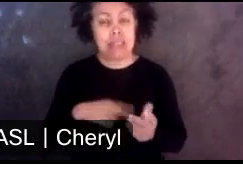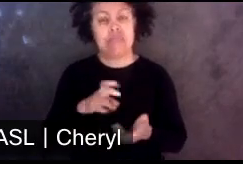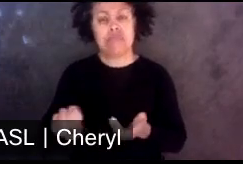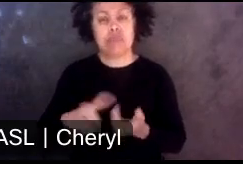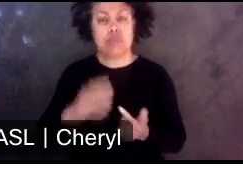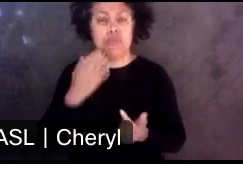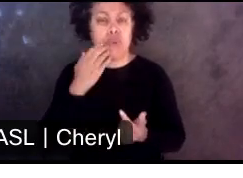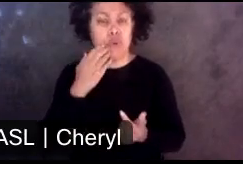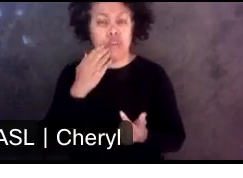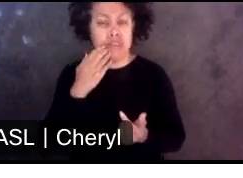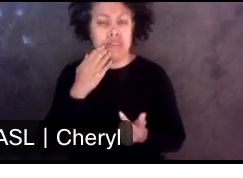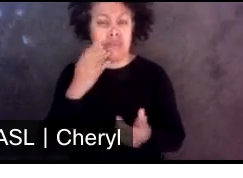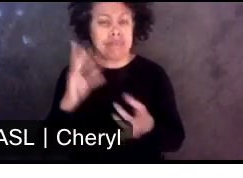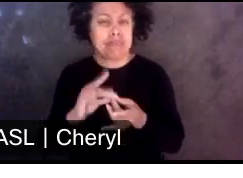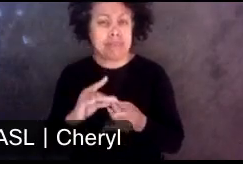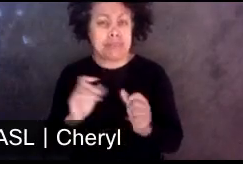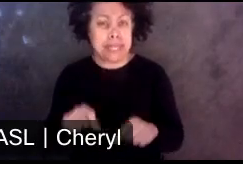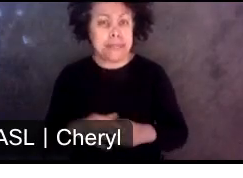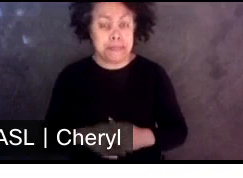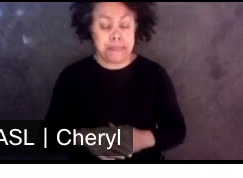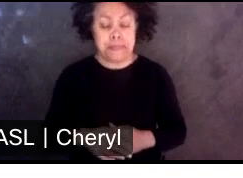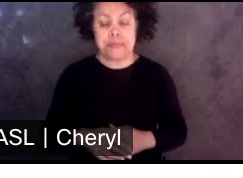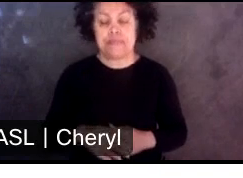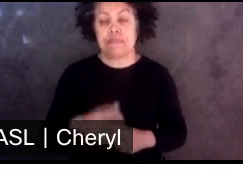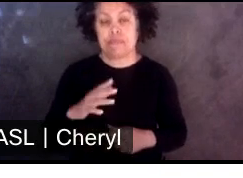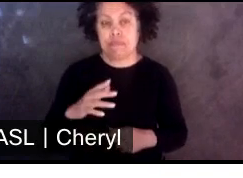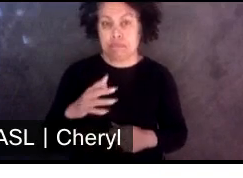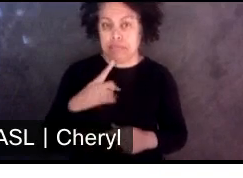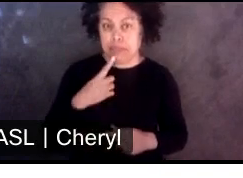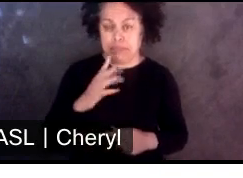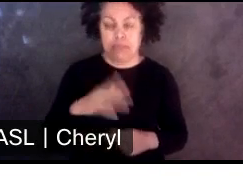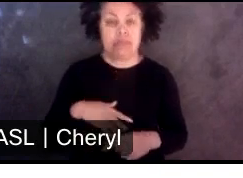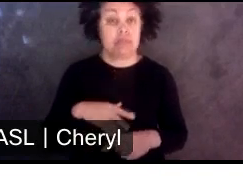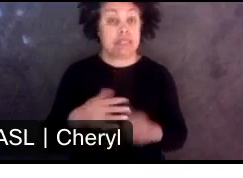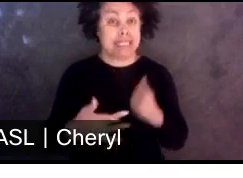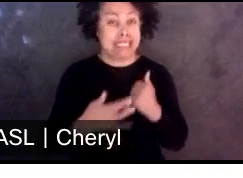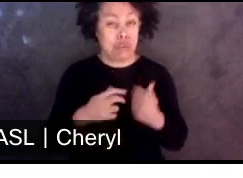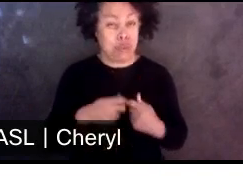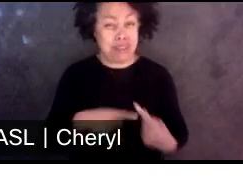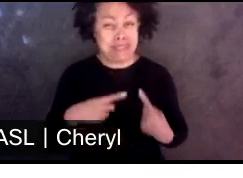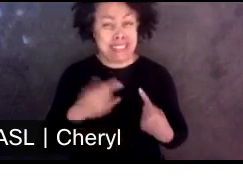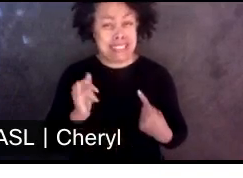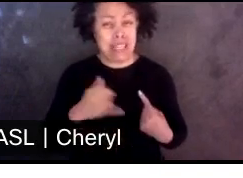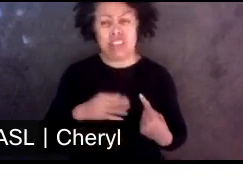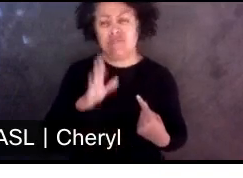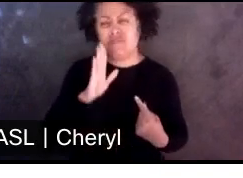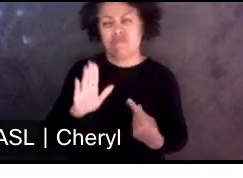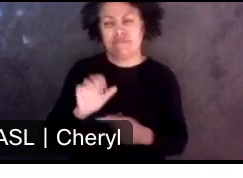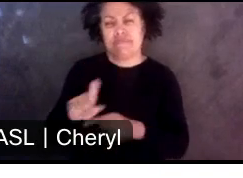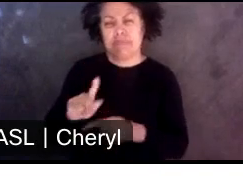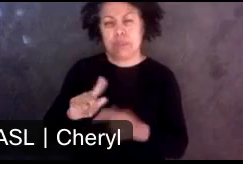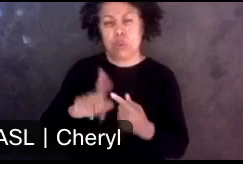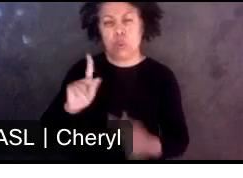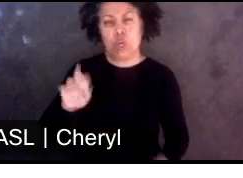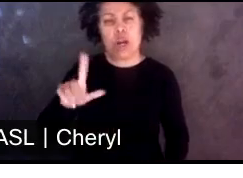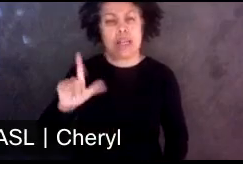connection. If you are experiencing technical difficulties, you can directly chat with Carla Alegria,